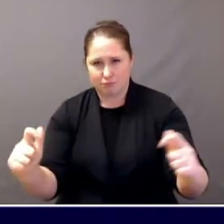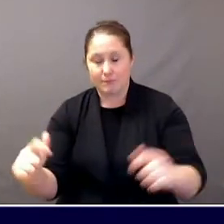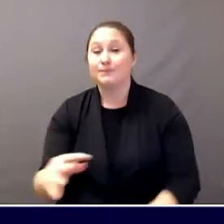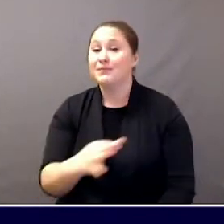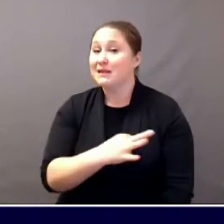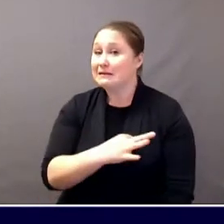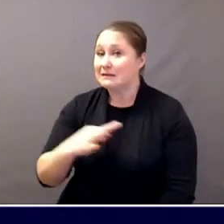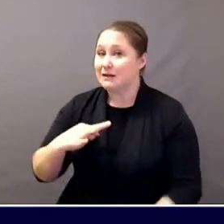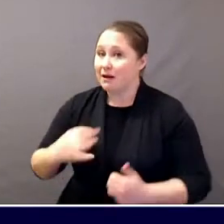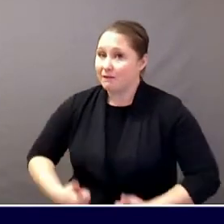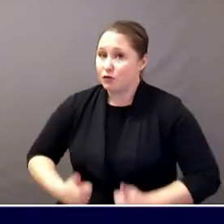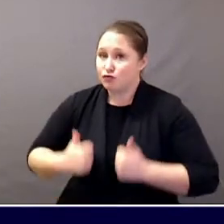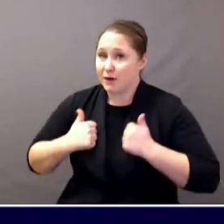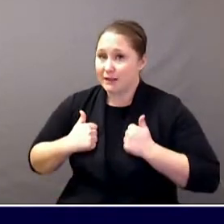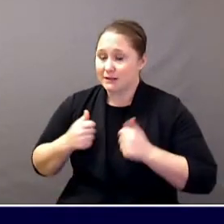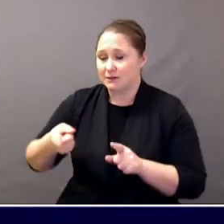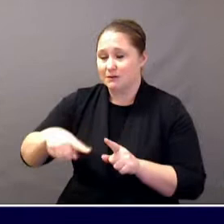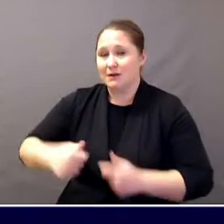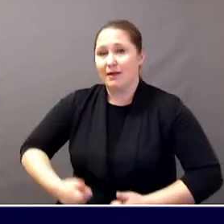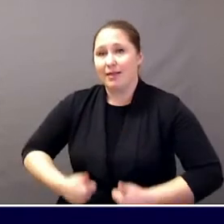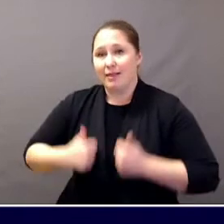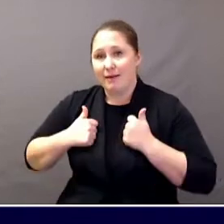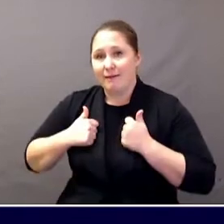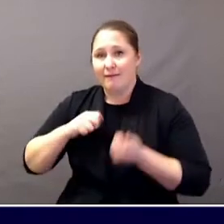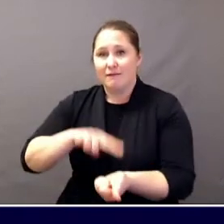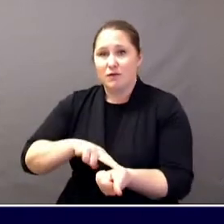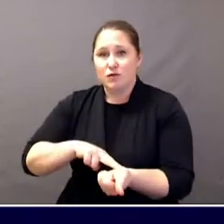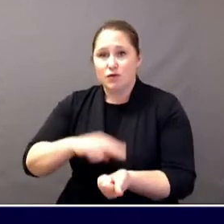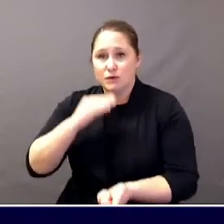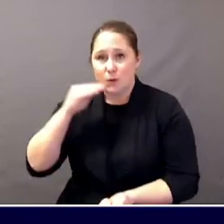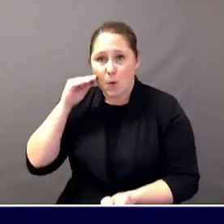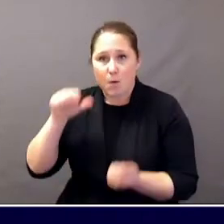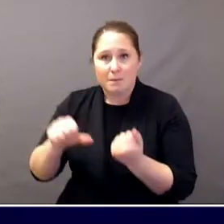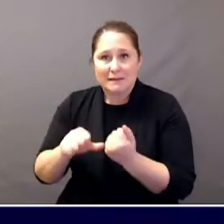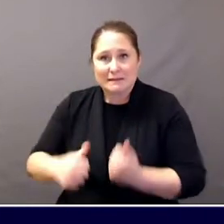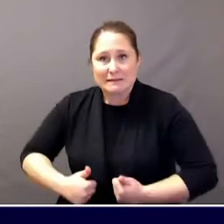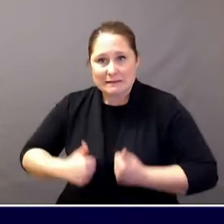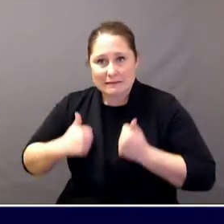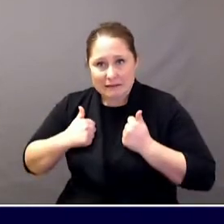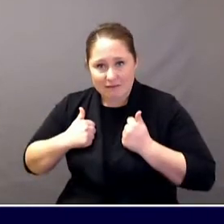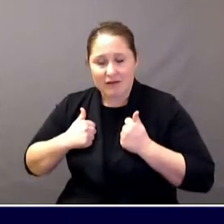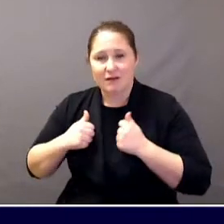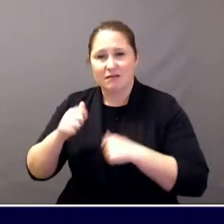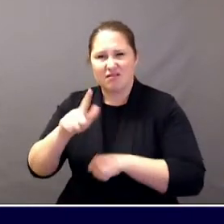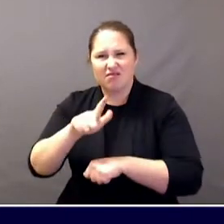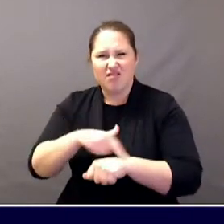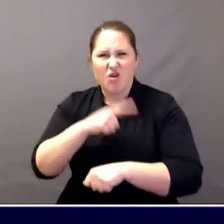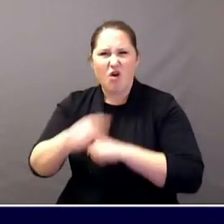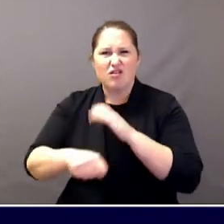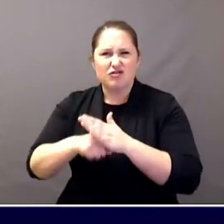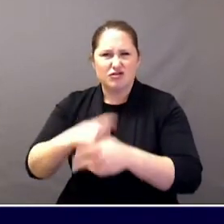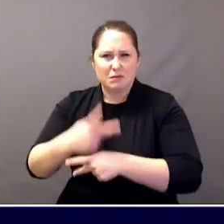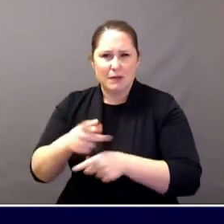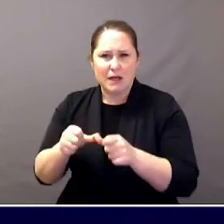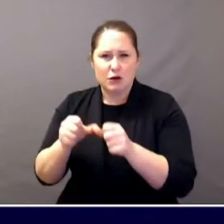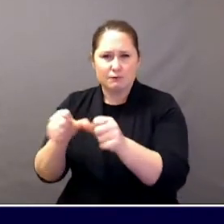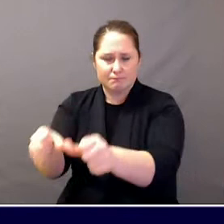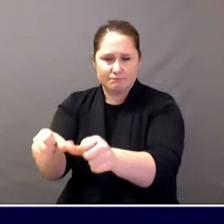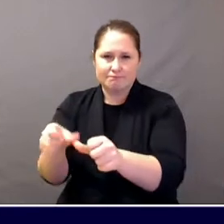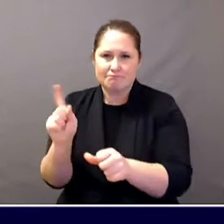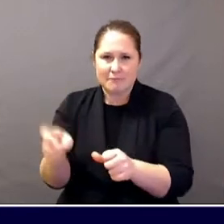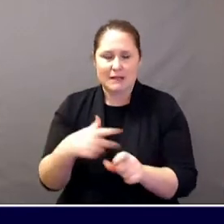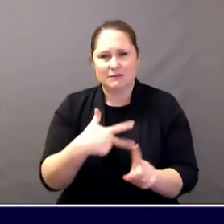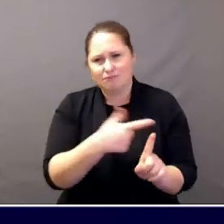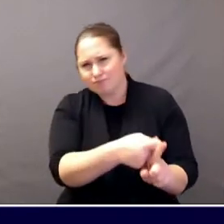of long-term care facilities who've been hit pretty hard by this virus. It's like when you're on an airplane and